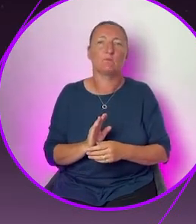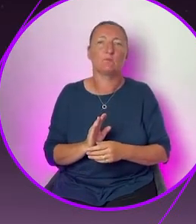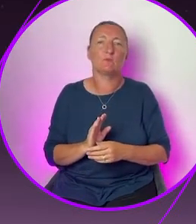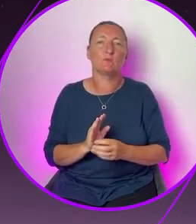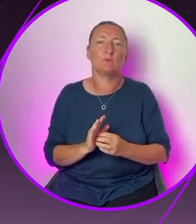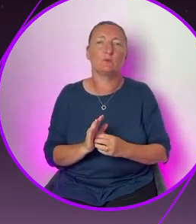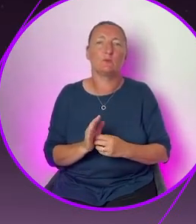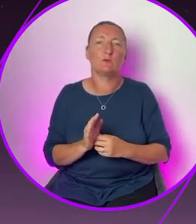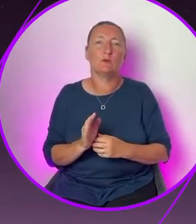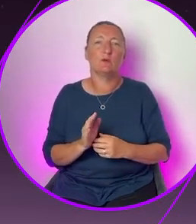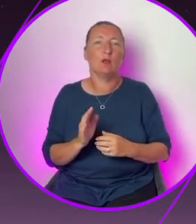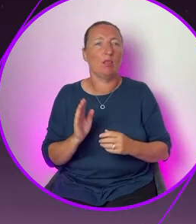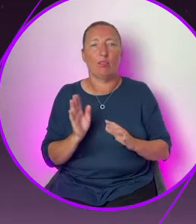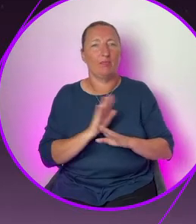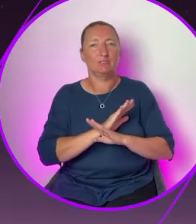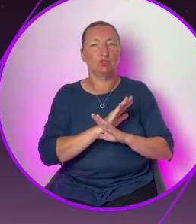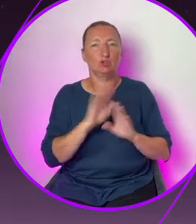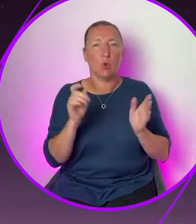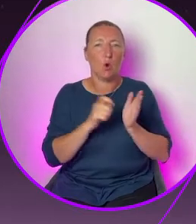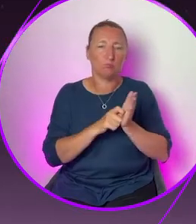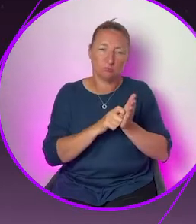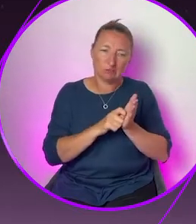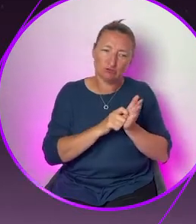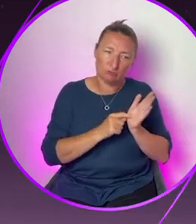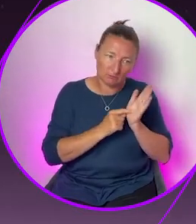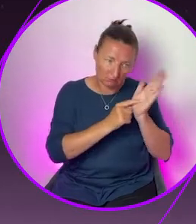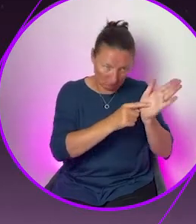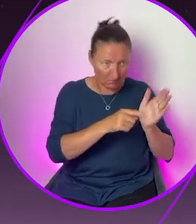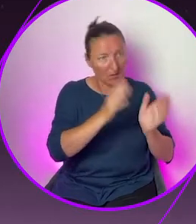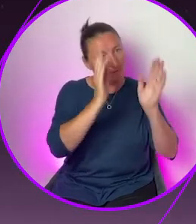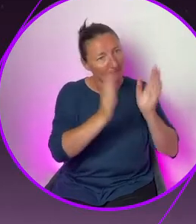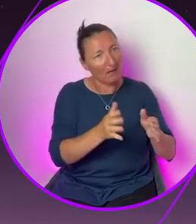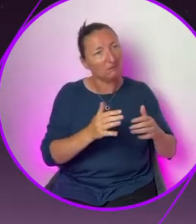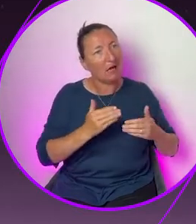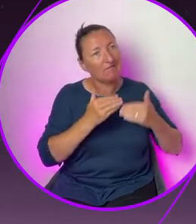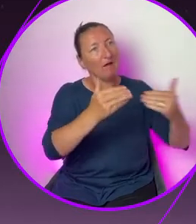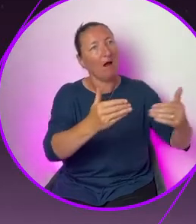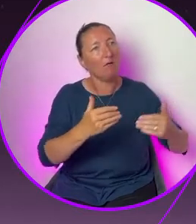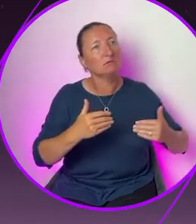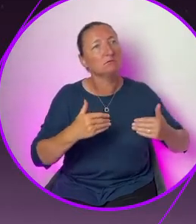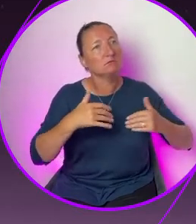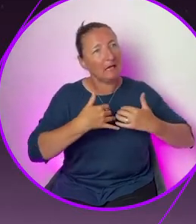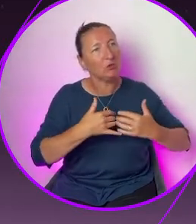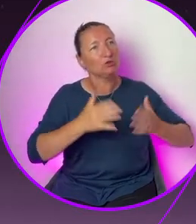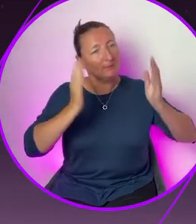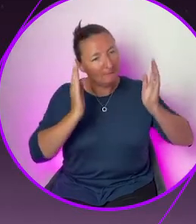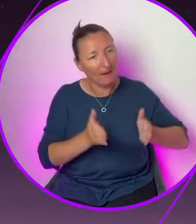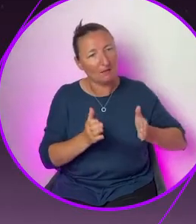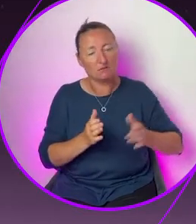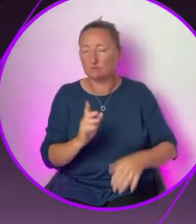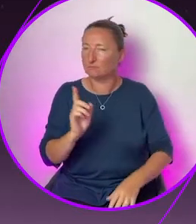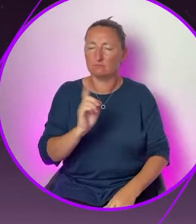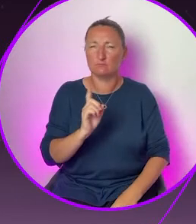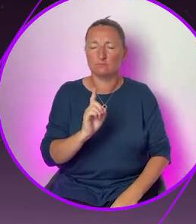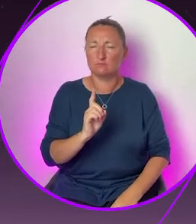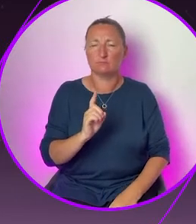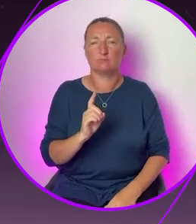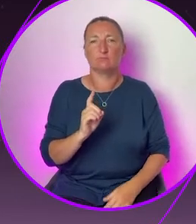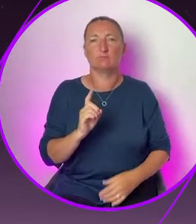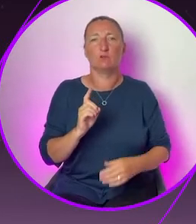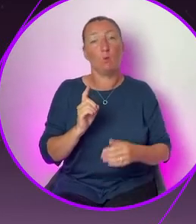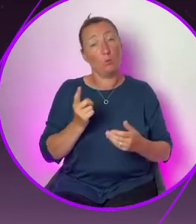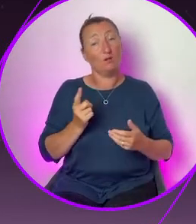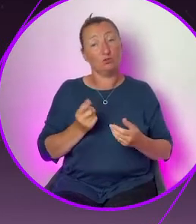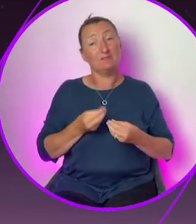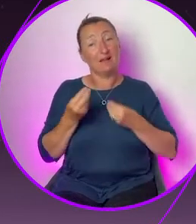we're not prescribing that everyone move to advanced tech and specialize in this area. We're saying sort of a couple of different things, like the